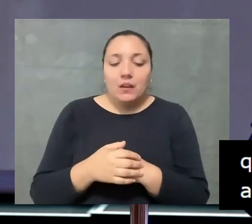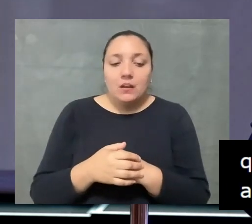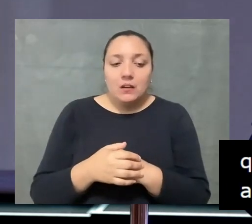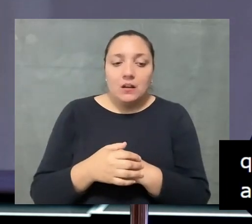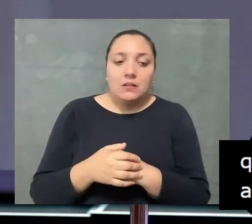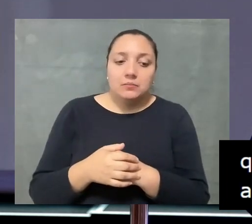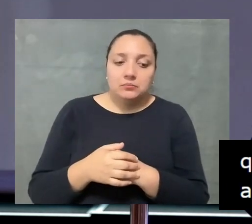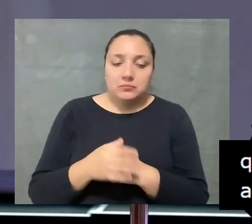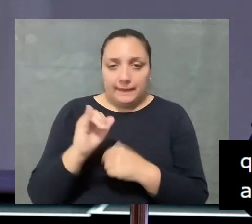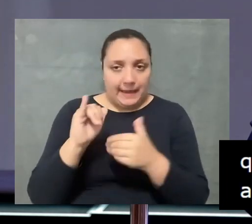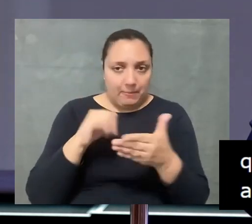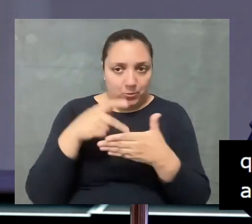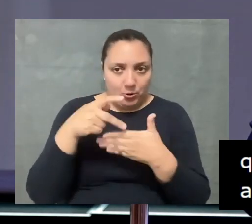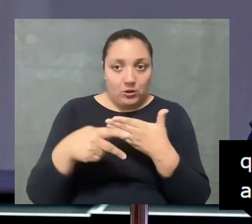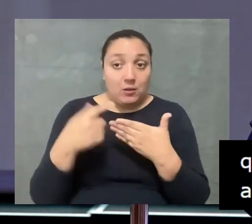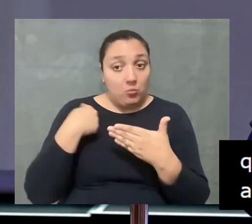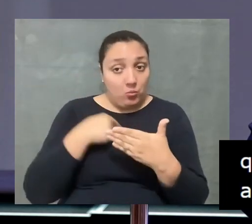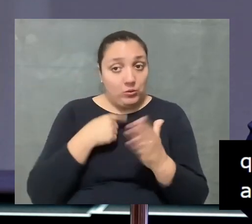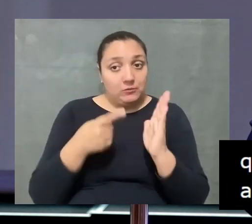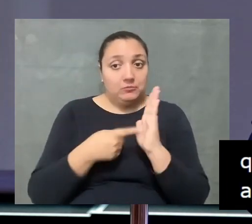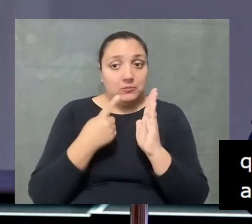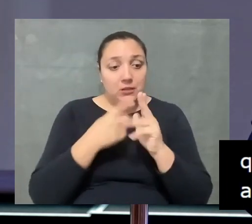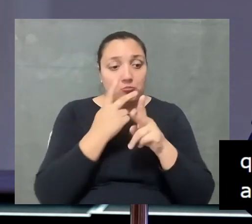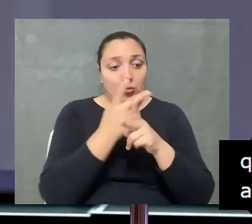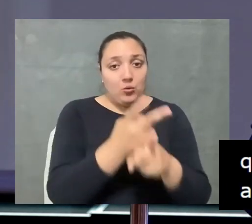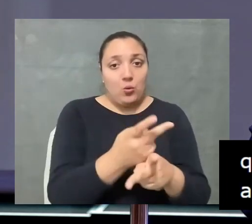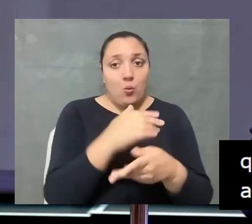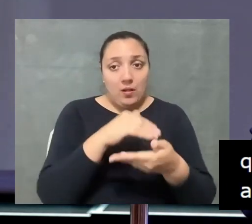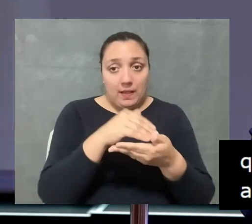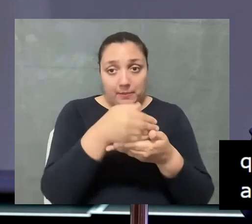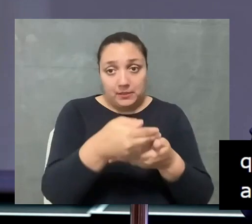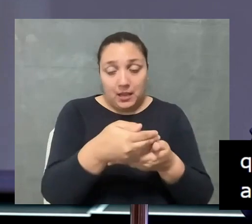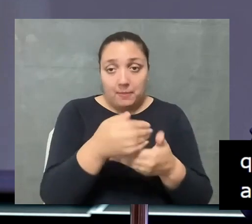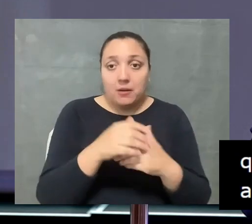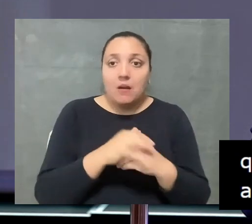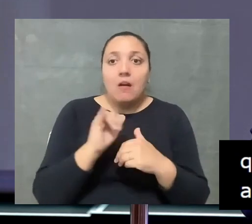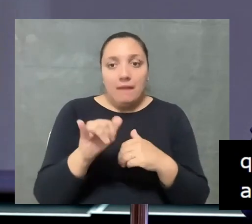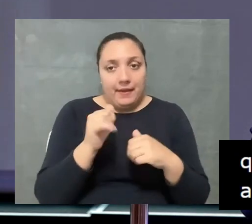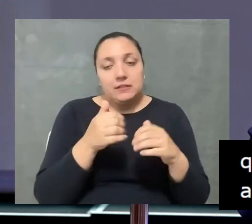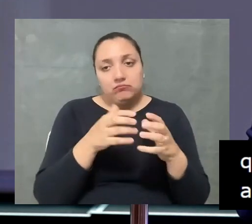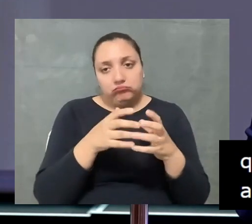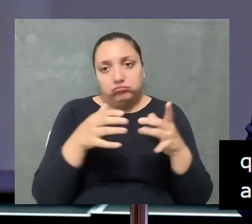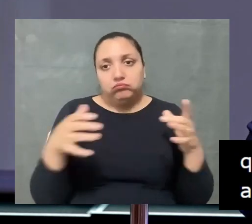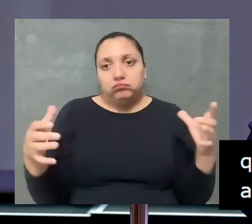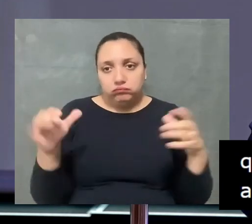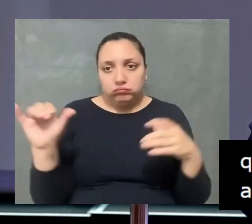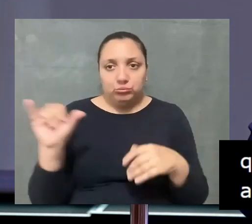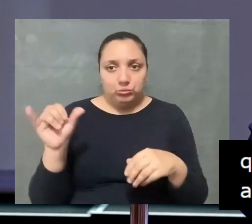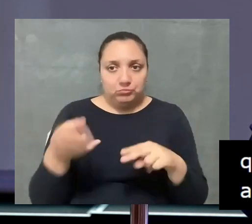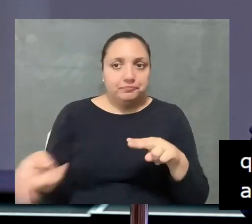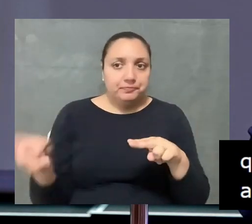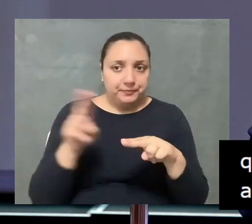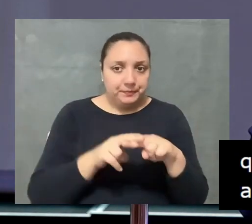have laptops to loan, and that is expanding as well.